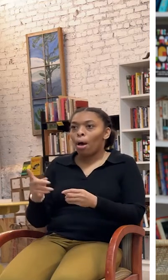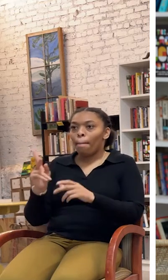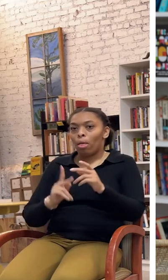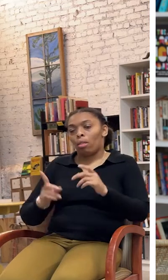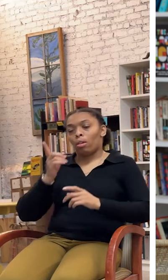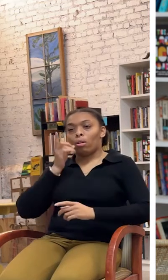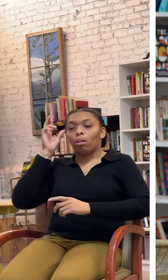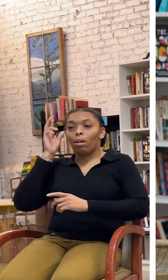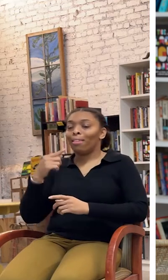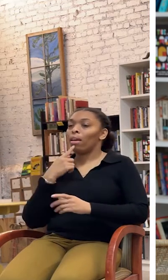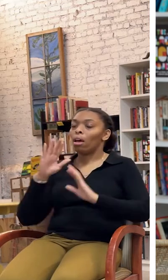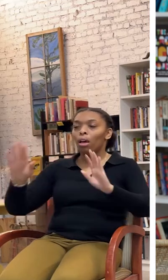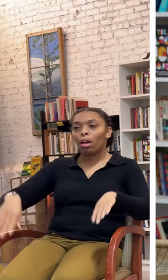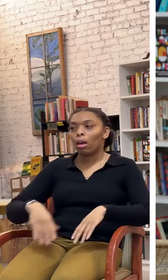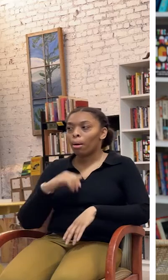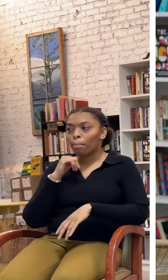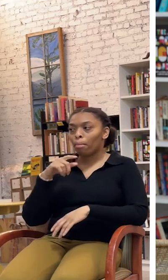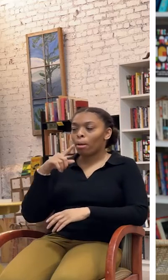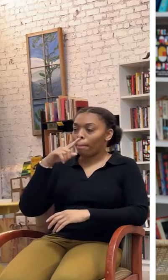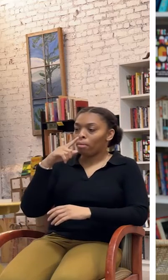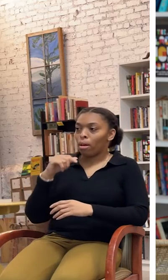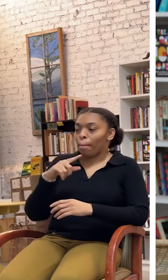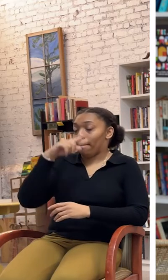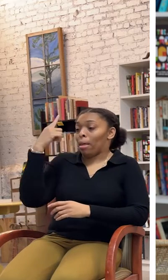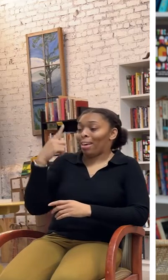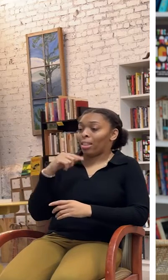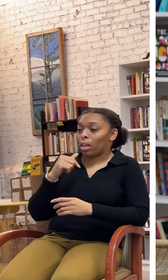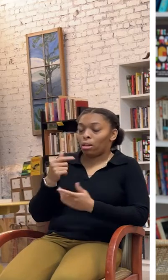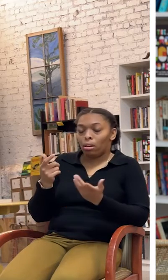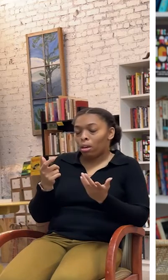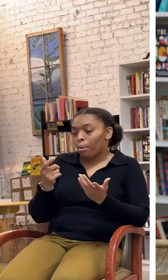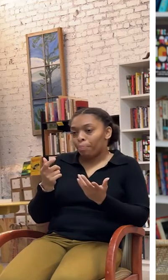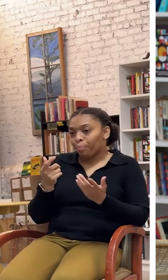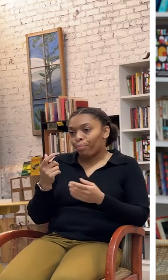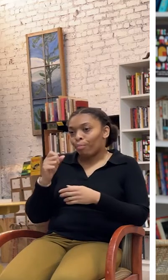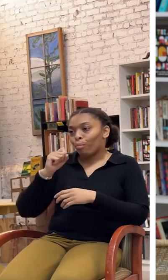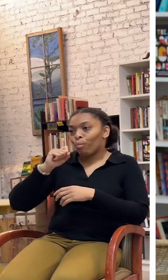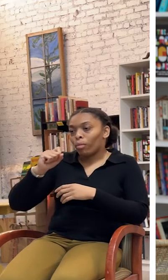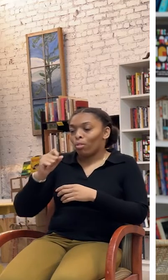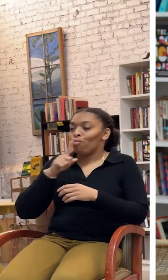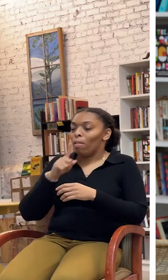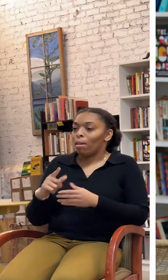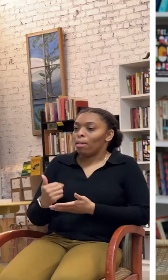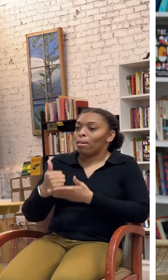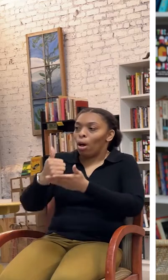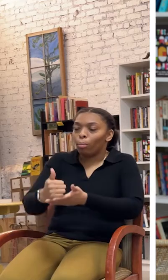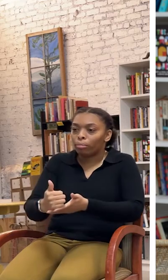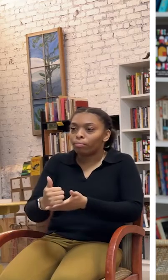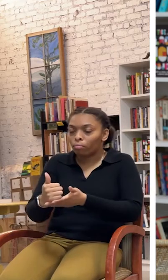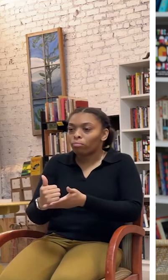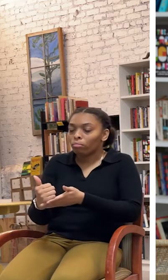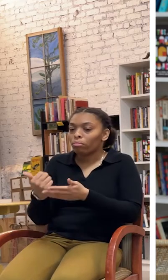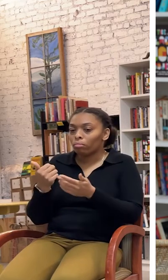inside of that, who were also part of rebellions and revolts during the institution of slavery, who have done a lot of work throughout time since